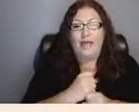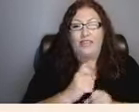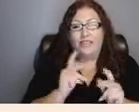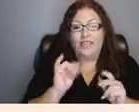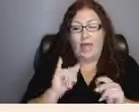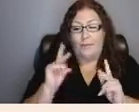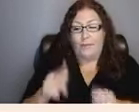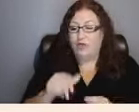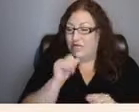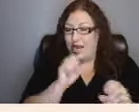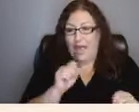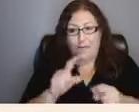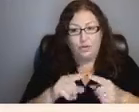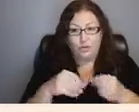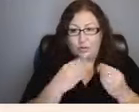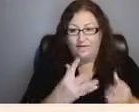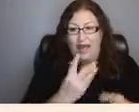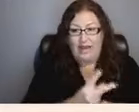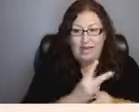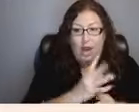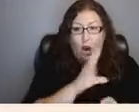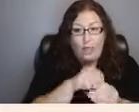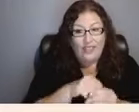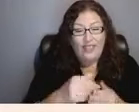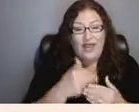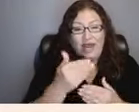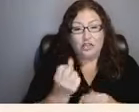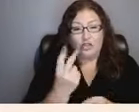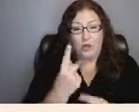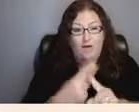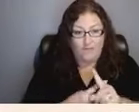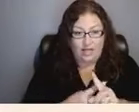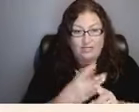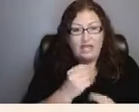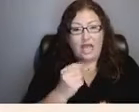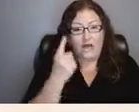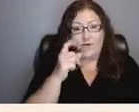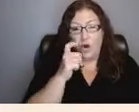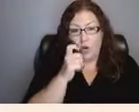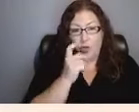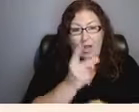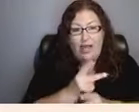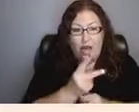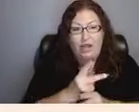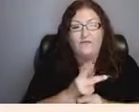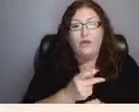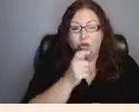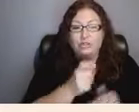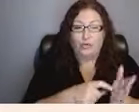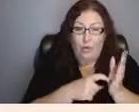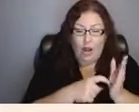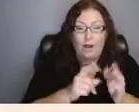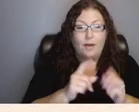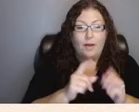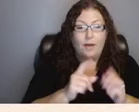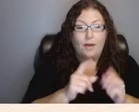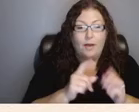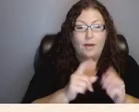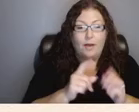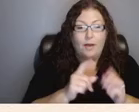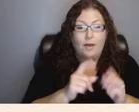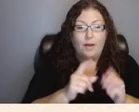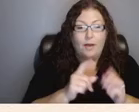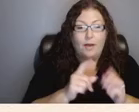provide care within the next 12 months and for whom a caregiver is required, but there's no alternate